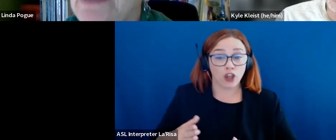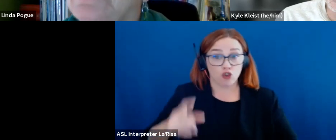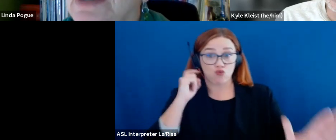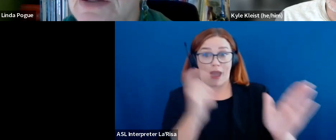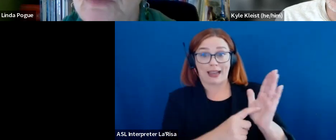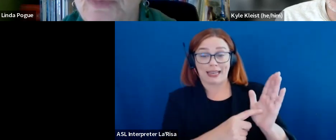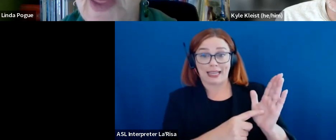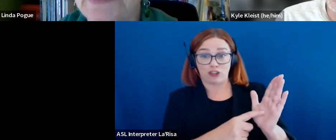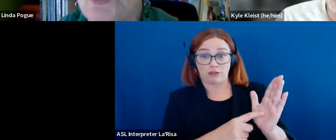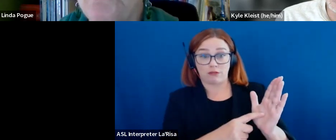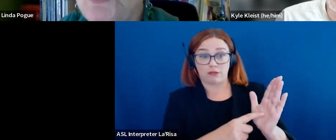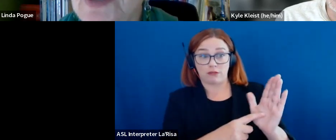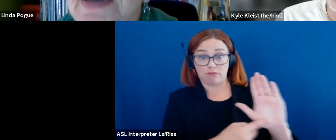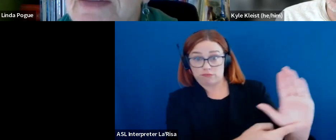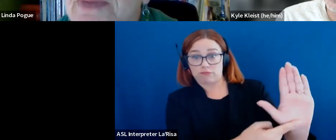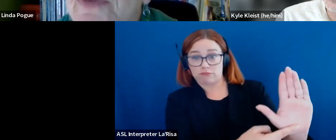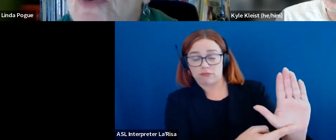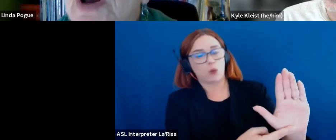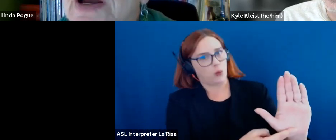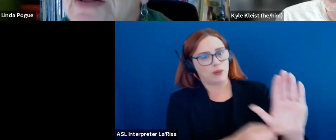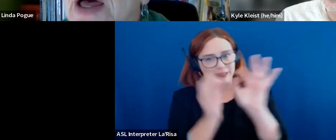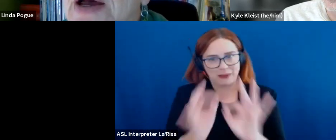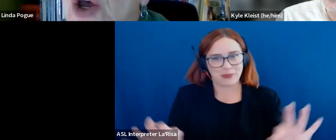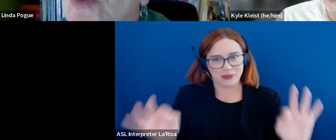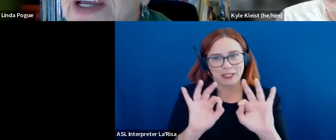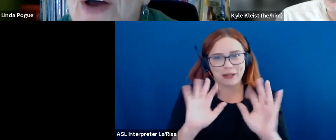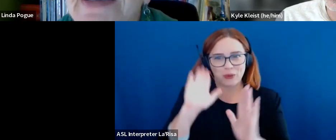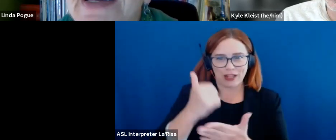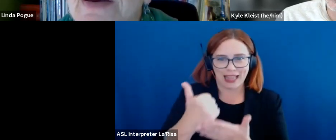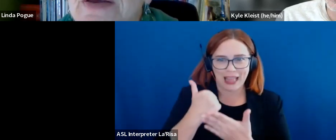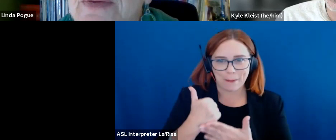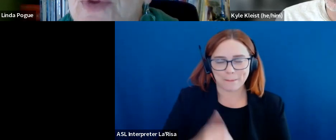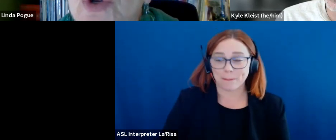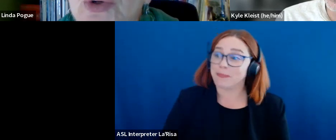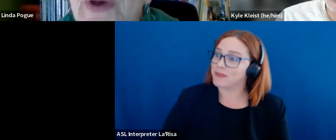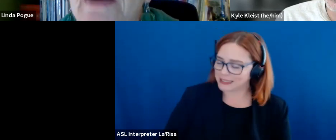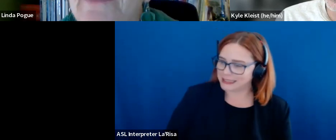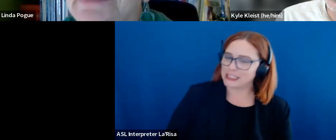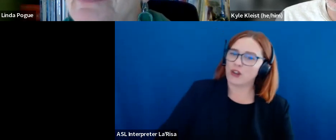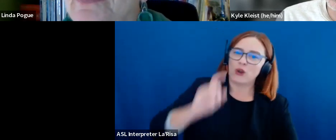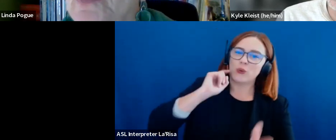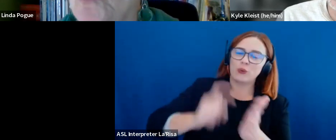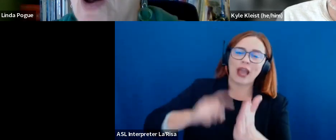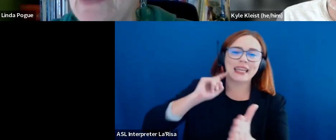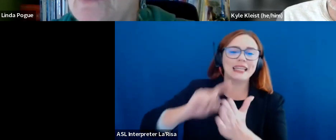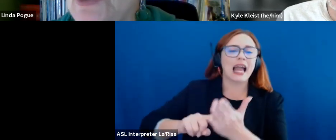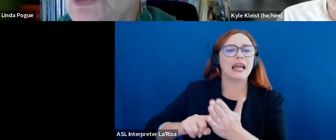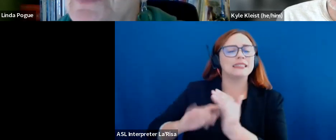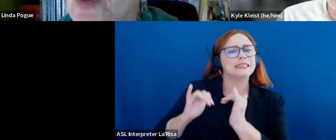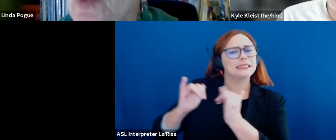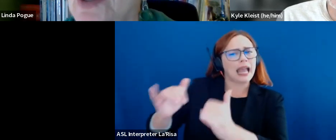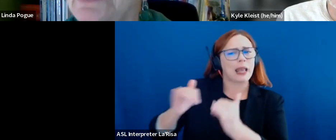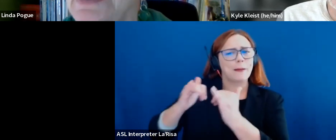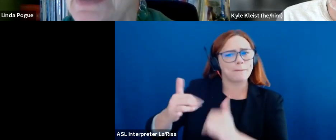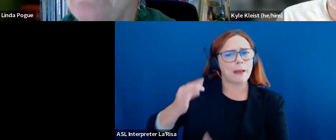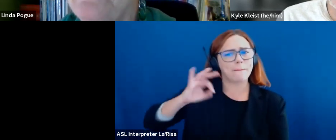well, and for that example you just said before, Kyle, recognizing the mutual benefit in relationships